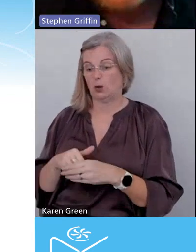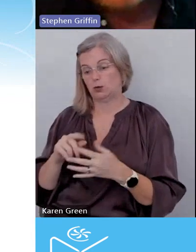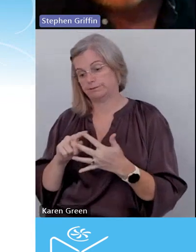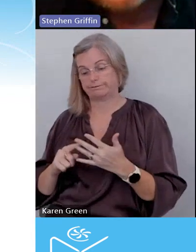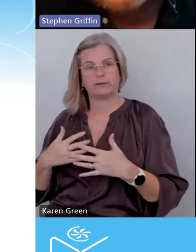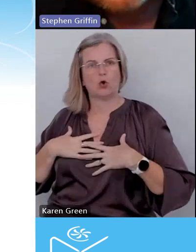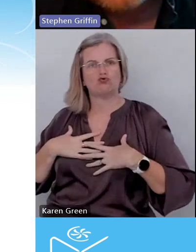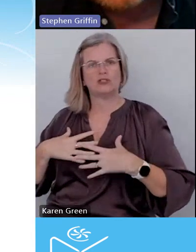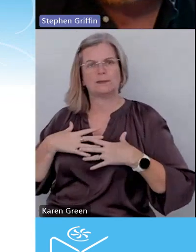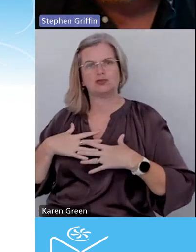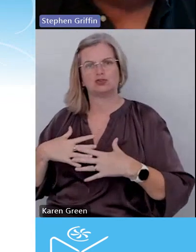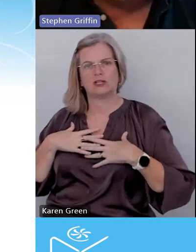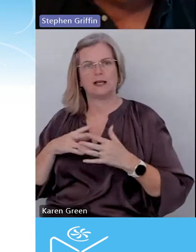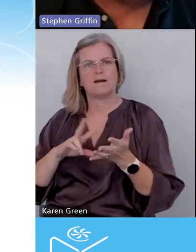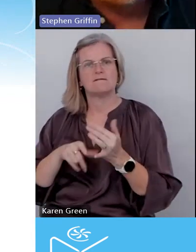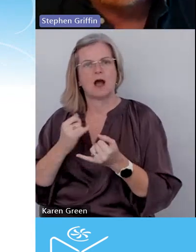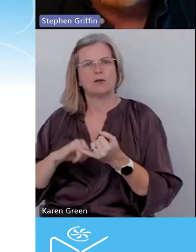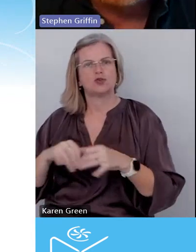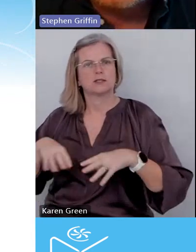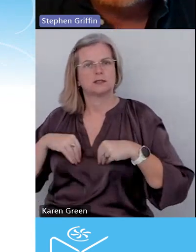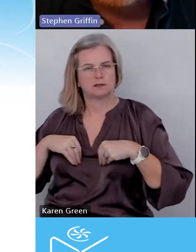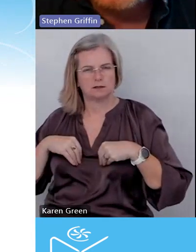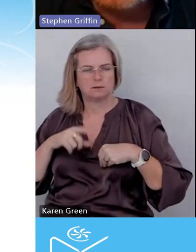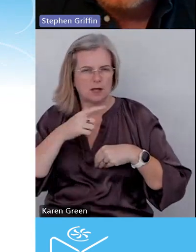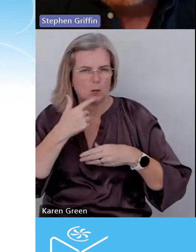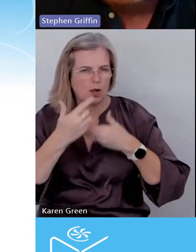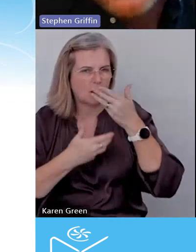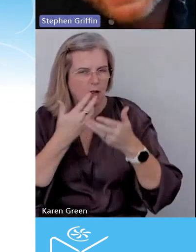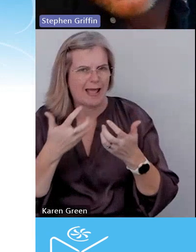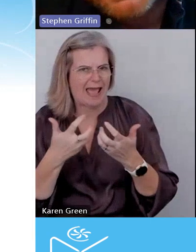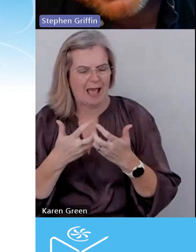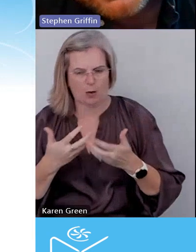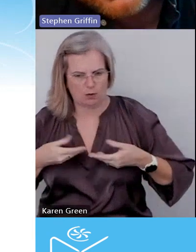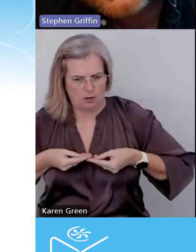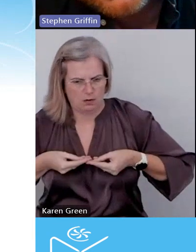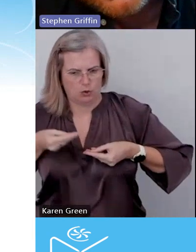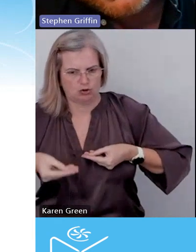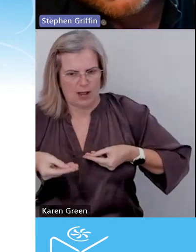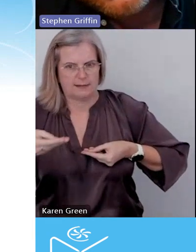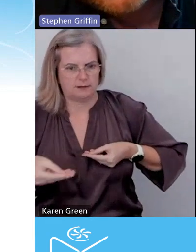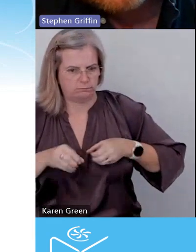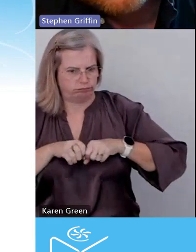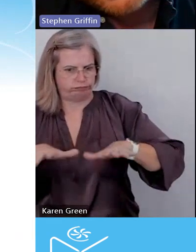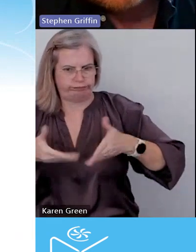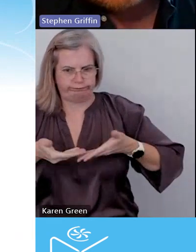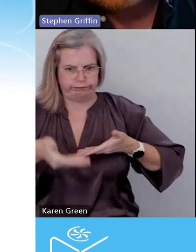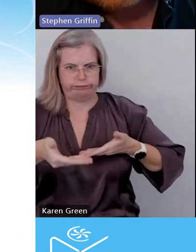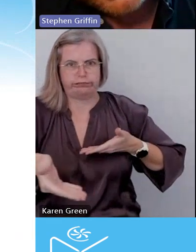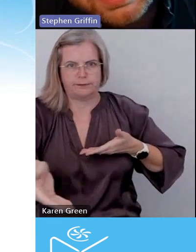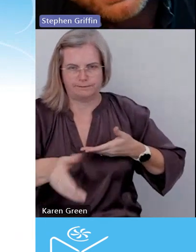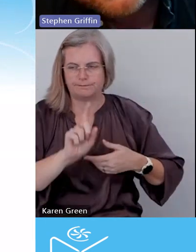more about this in a moment in terms of the airborne nature of transmission. But really, the message that is coming across from